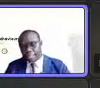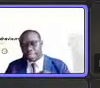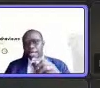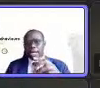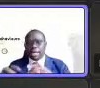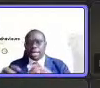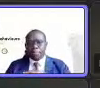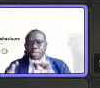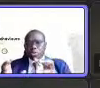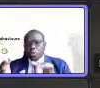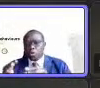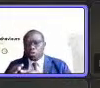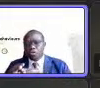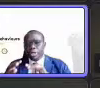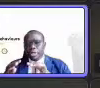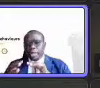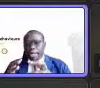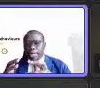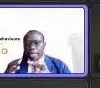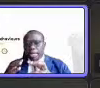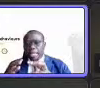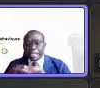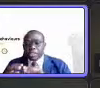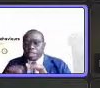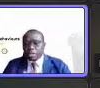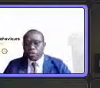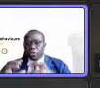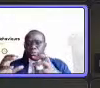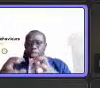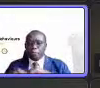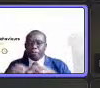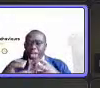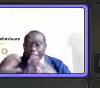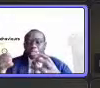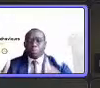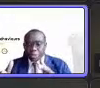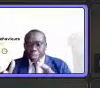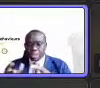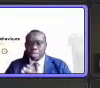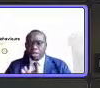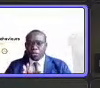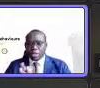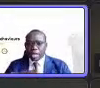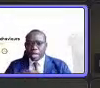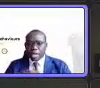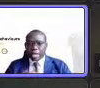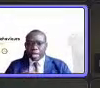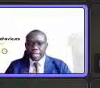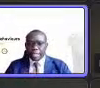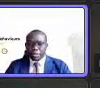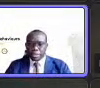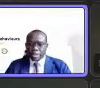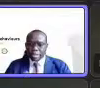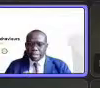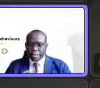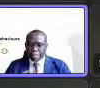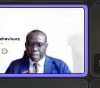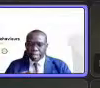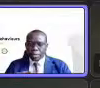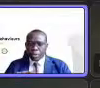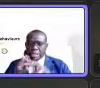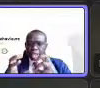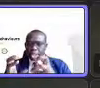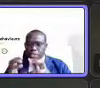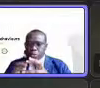including others, are part of initiative of flagship projects for the Agenda